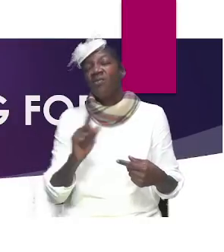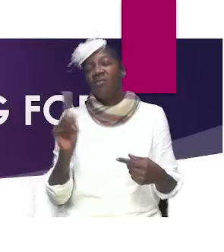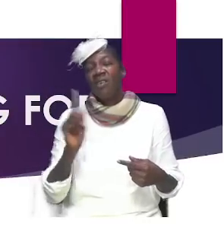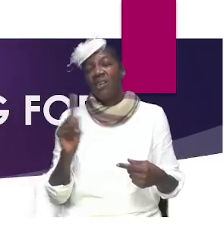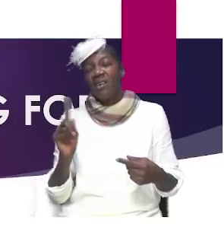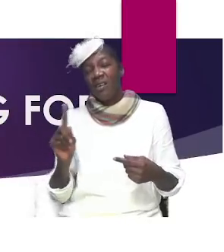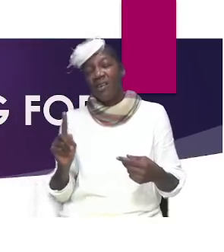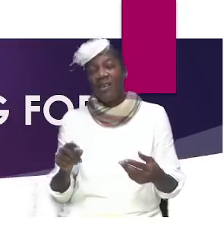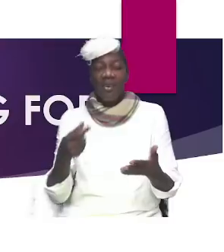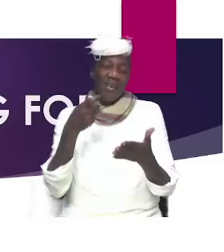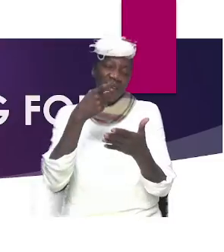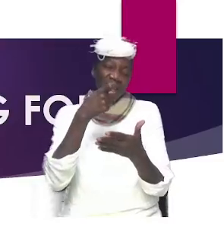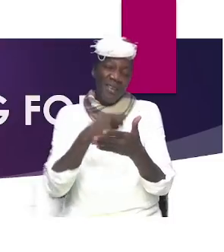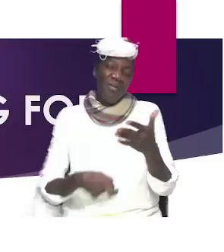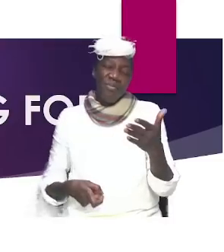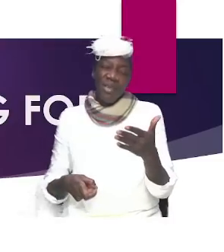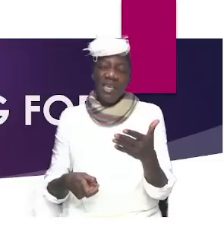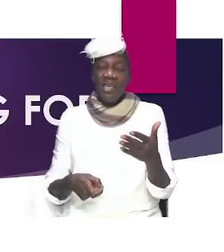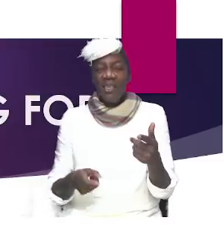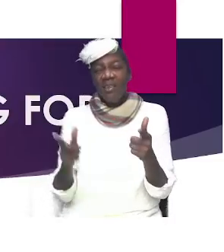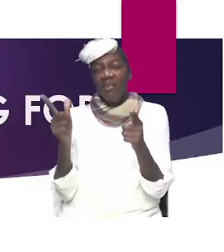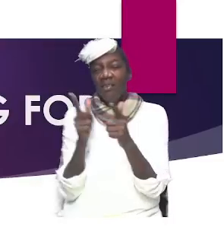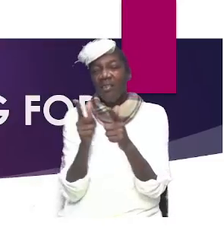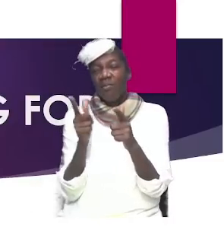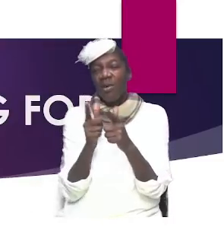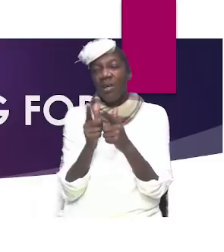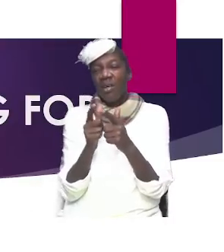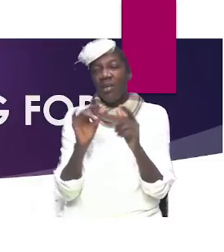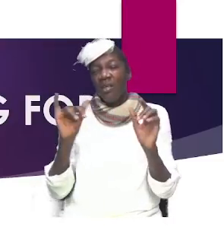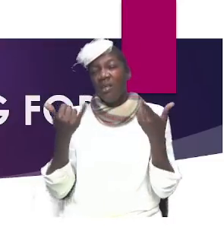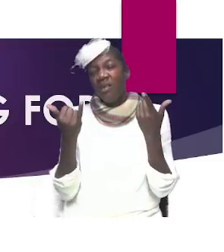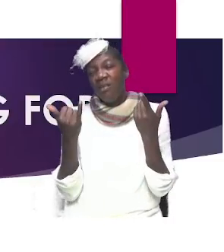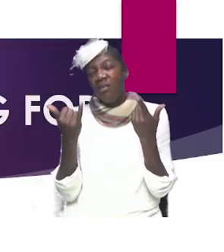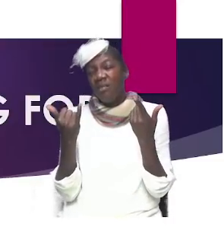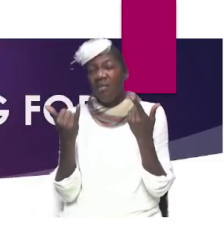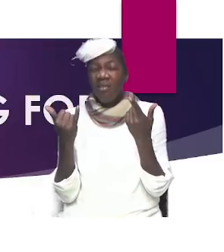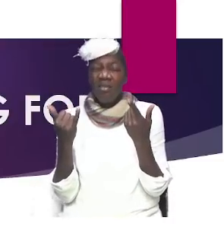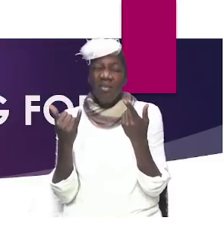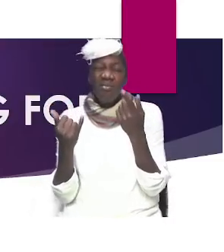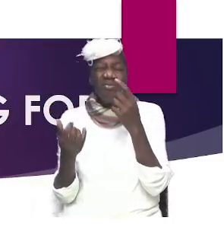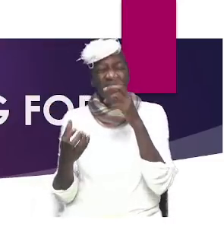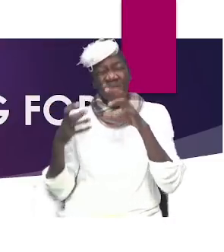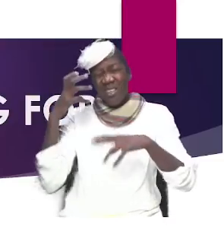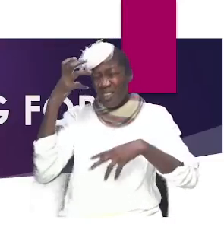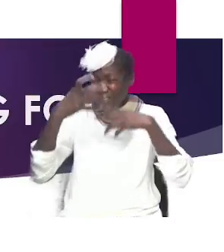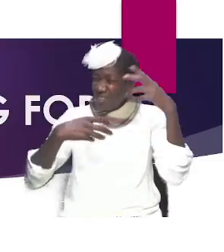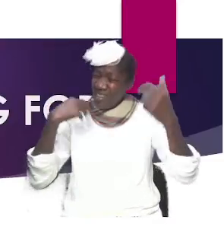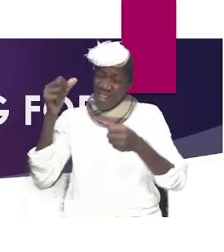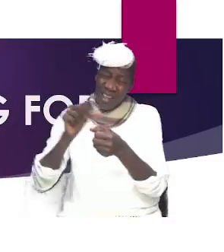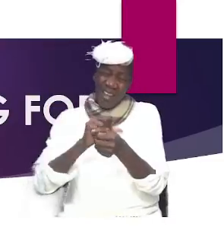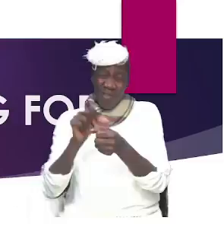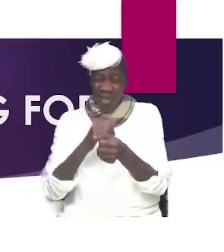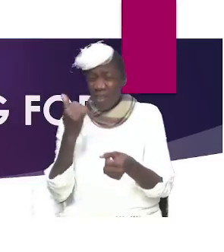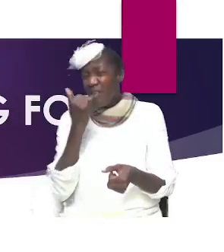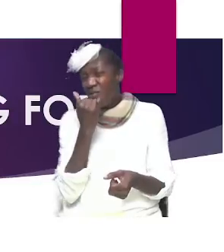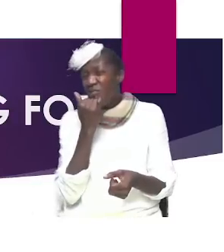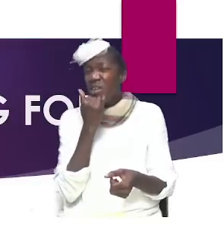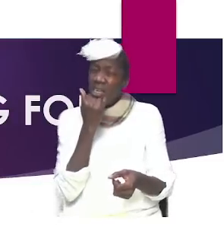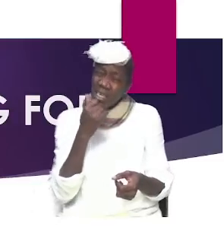small. Where we are, it's just frustrating. Everything is wrong. They carry news on